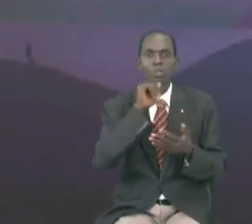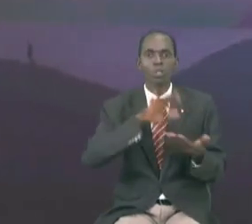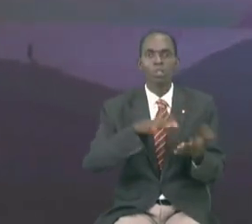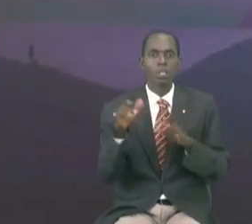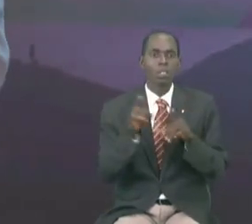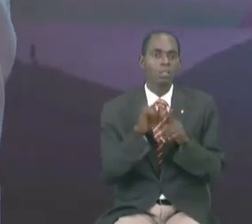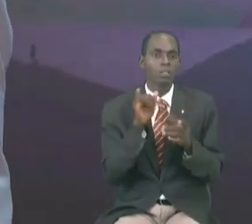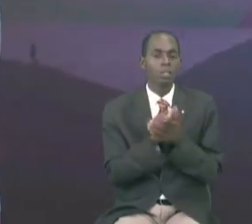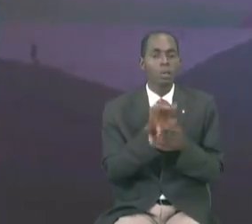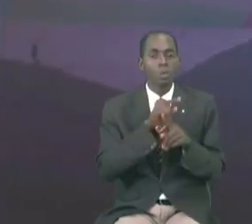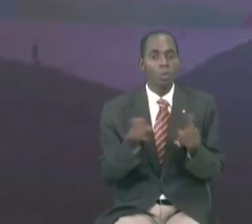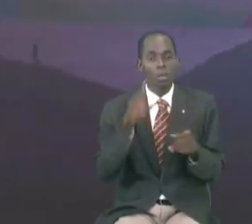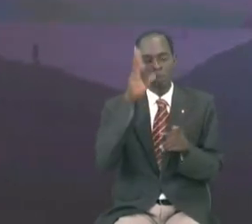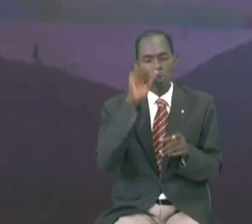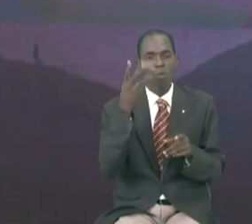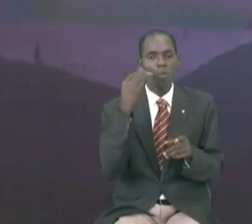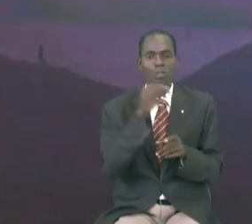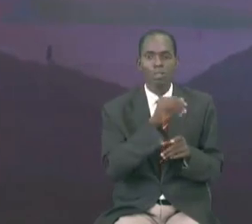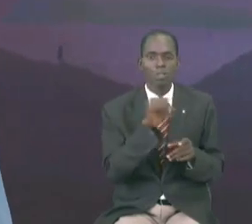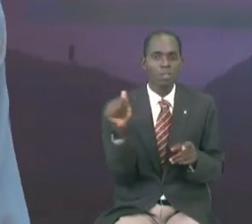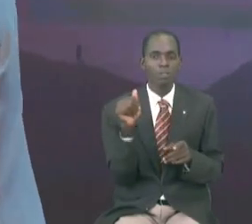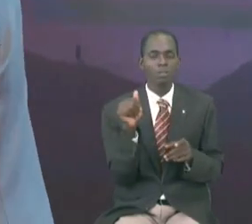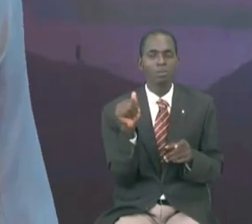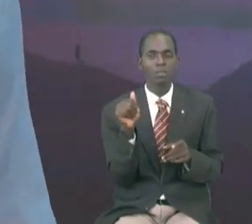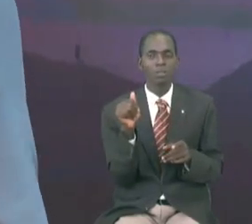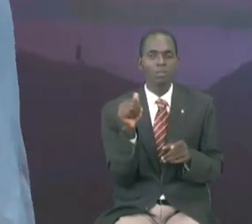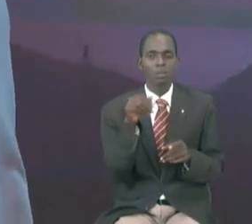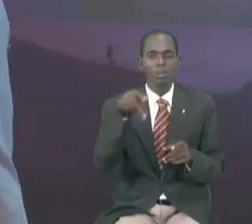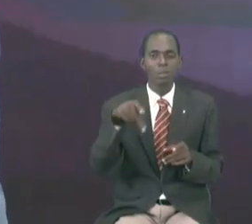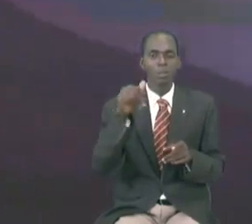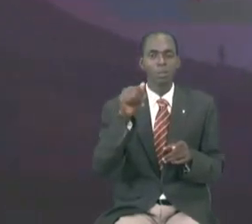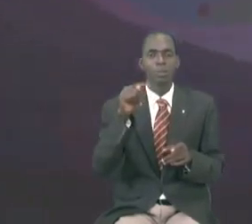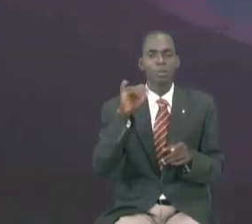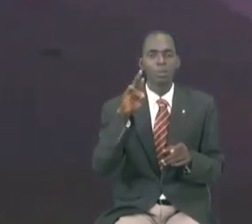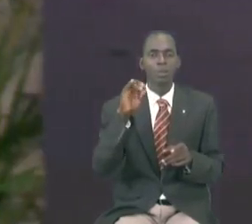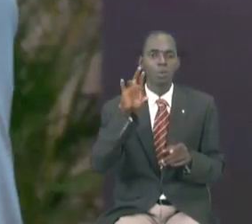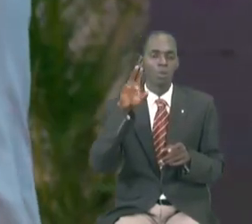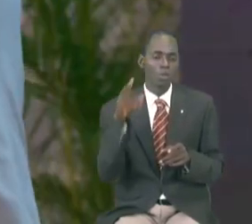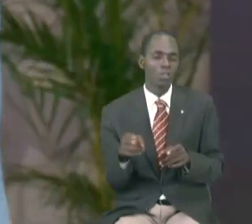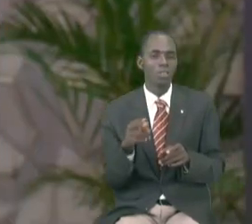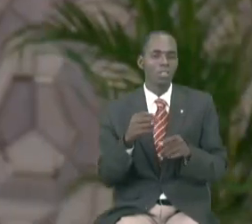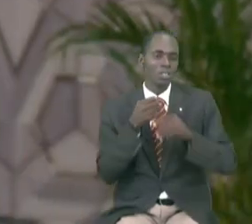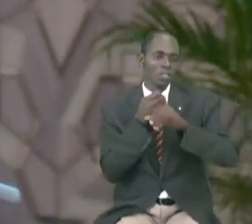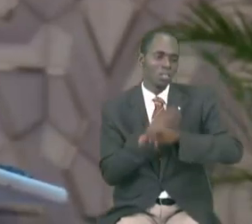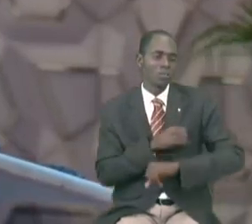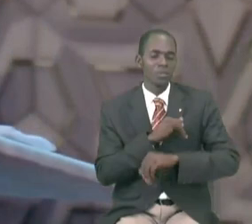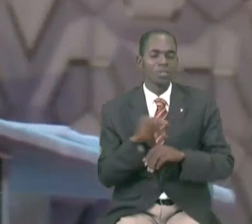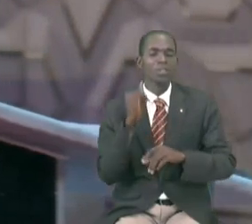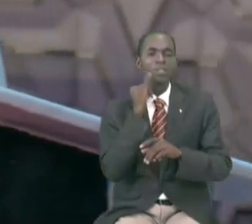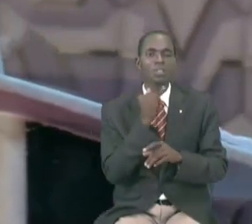and because of that, an enemy to the people of Nineveh. But is the anger of